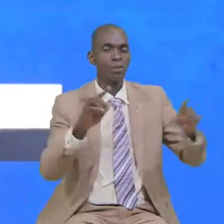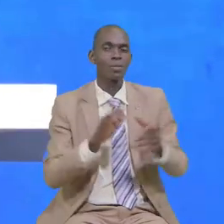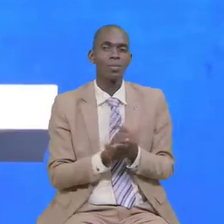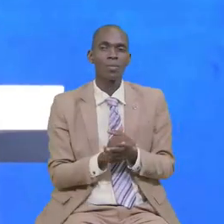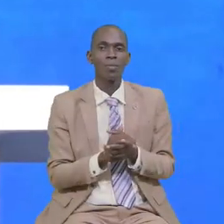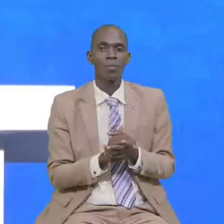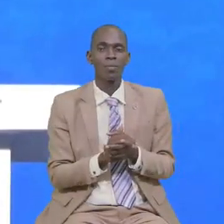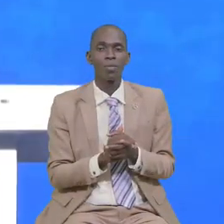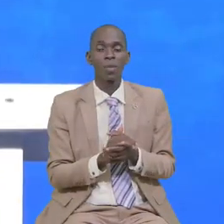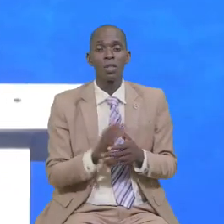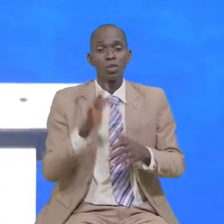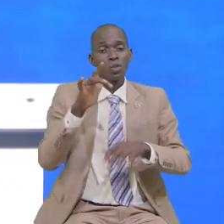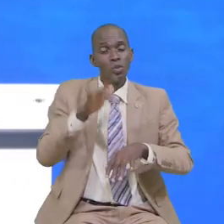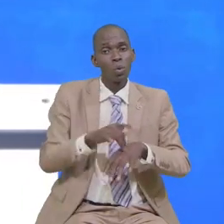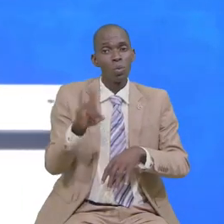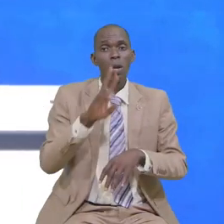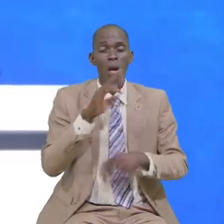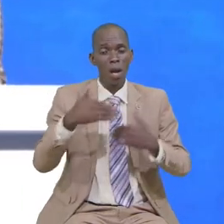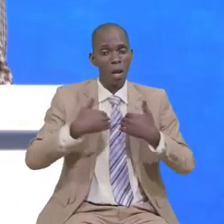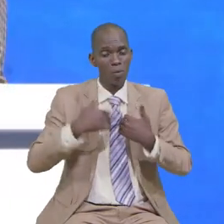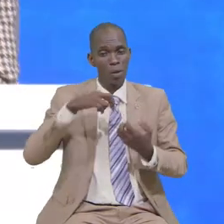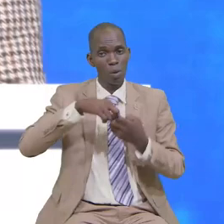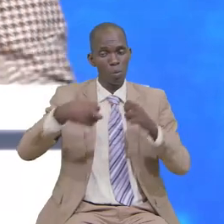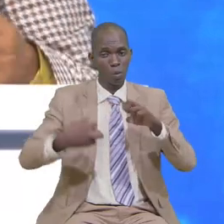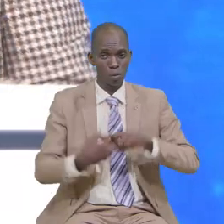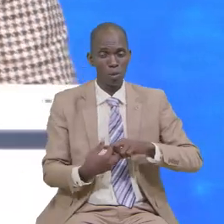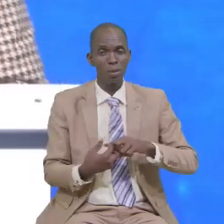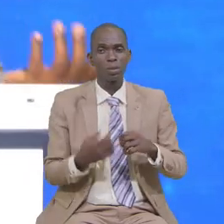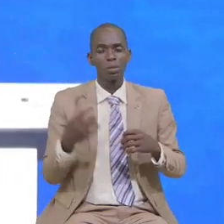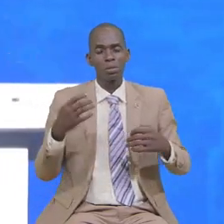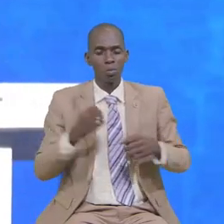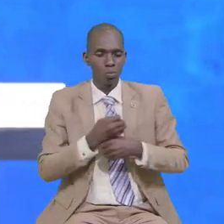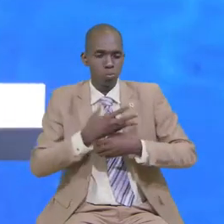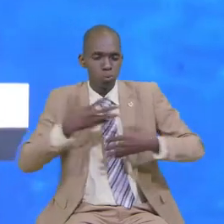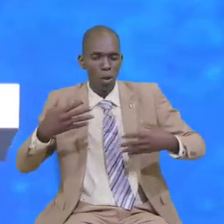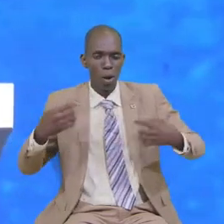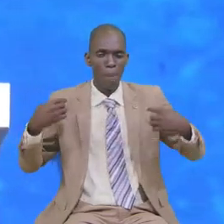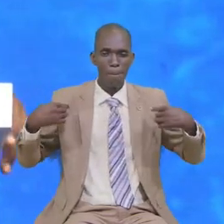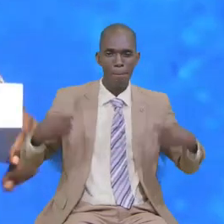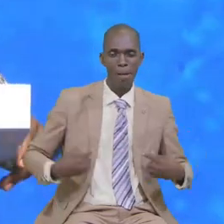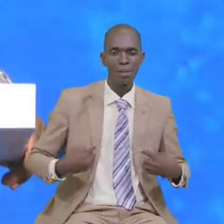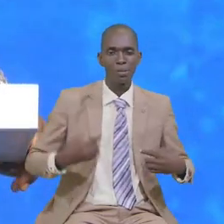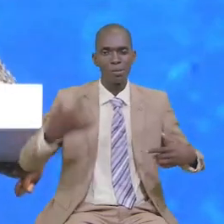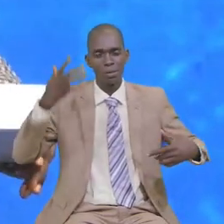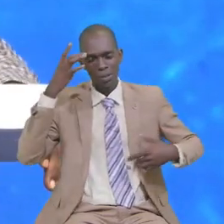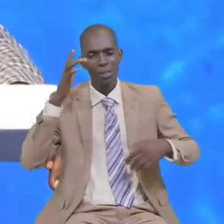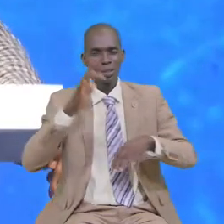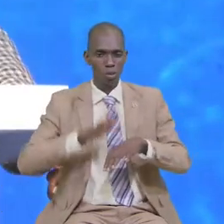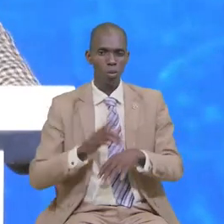heart where you have the challenge, the problem, the sickness, the tumor, the swelling, the pain. Lay your hand there.